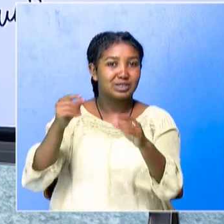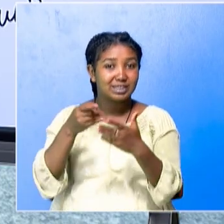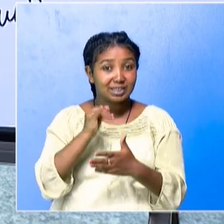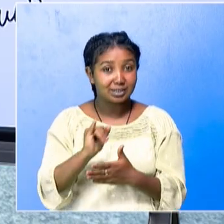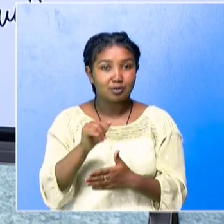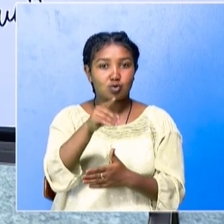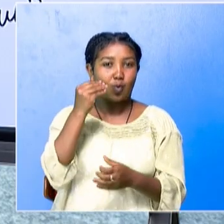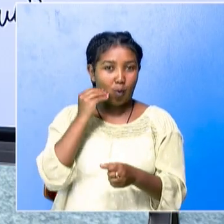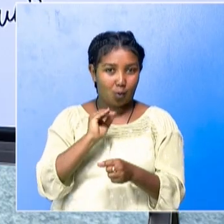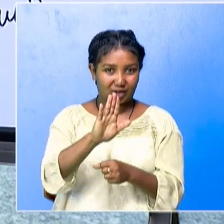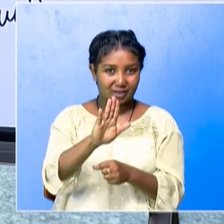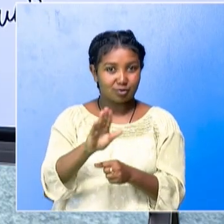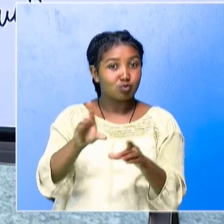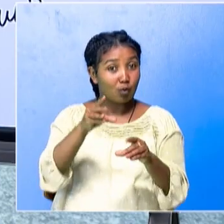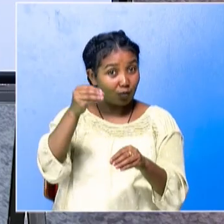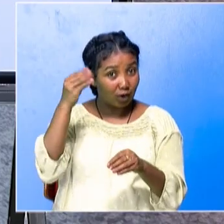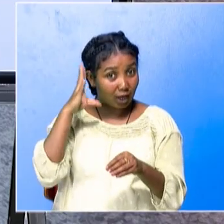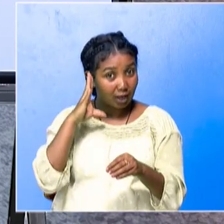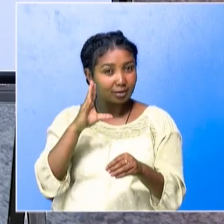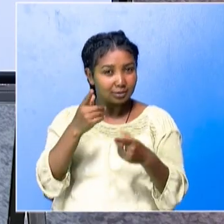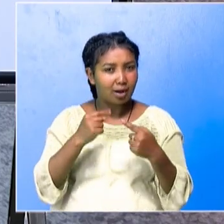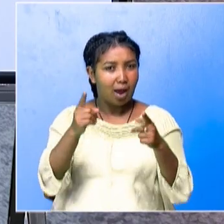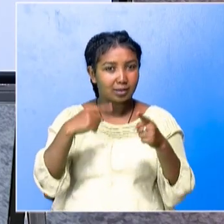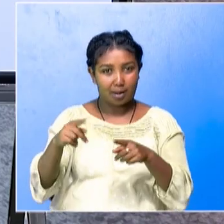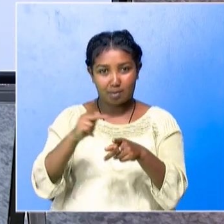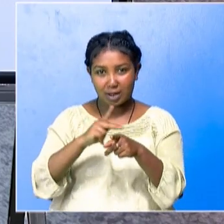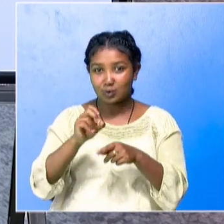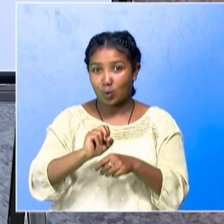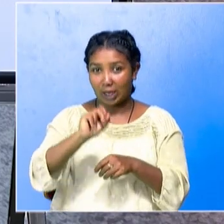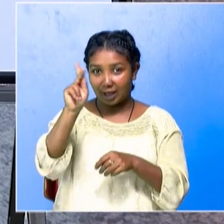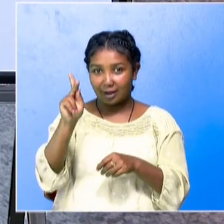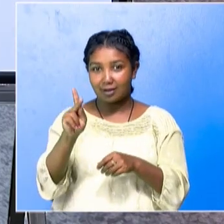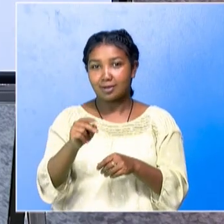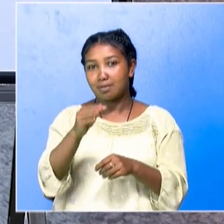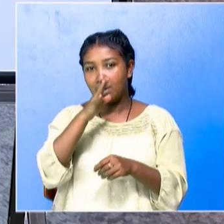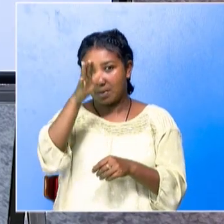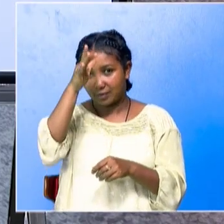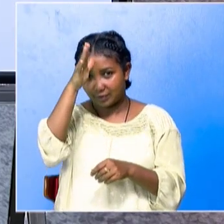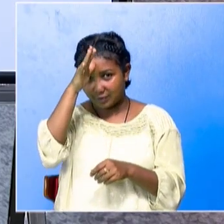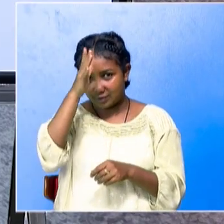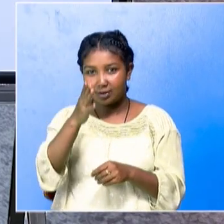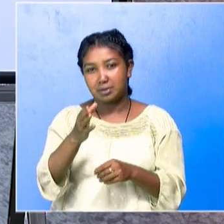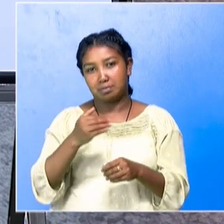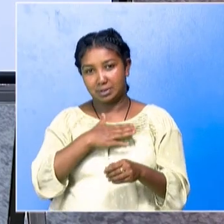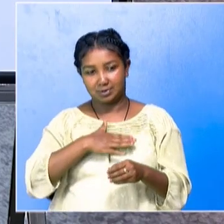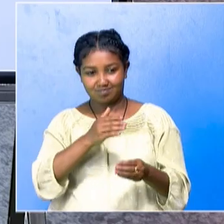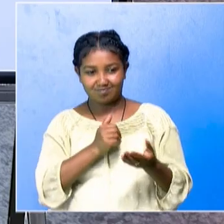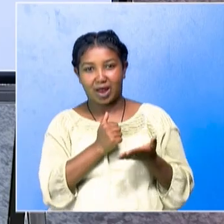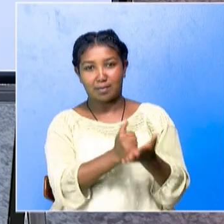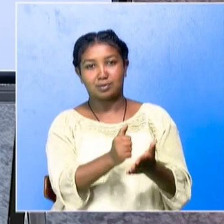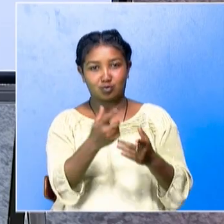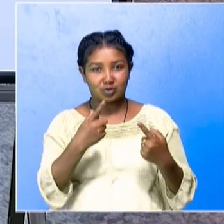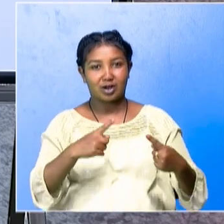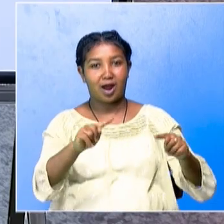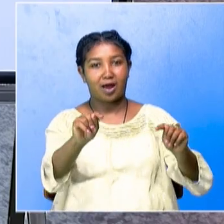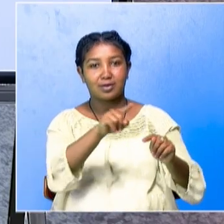is your homework. Don't forget to try and practice your homework. Parents and guardians, please help them to